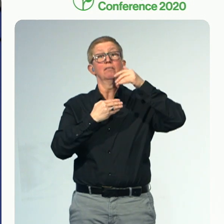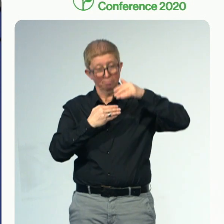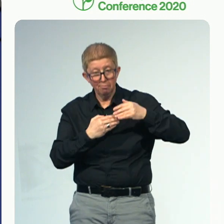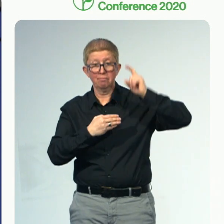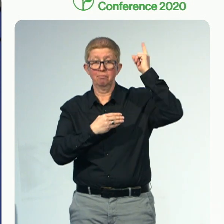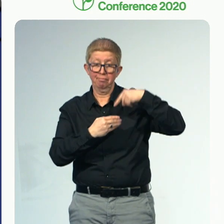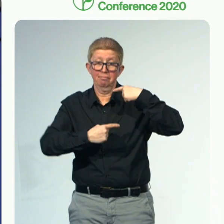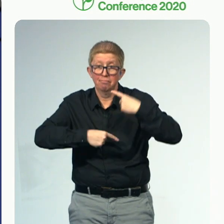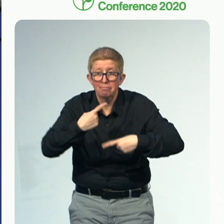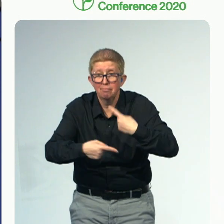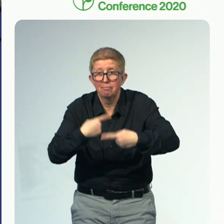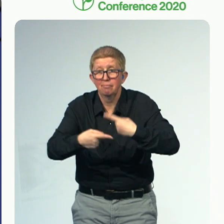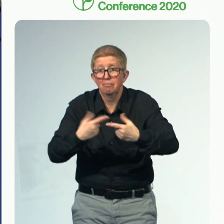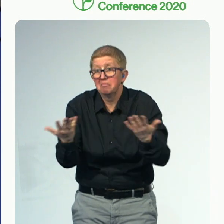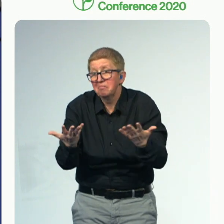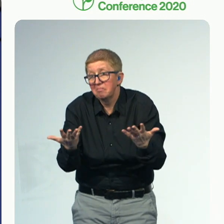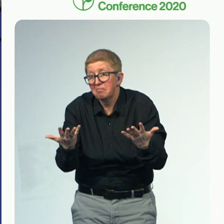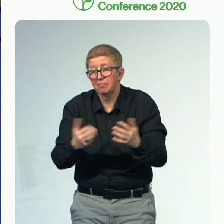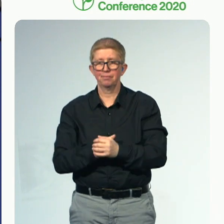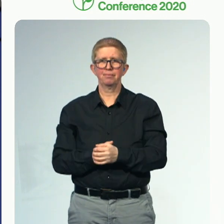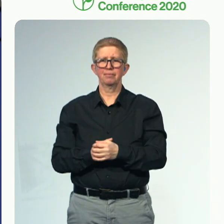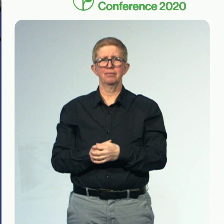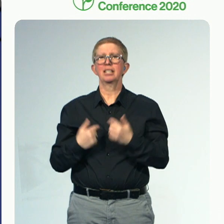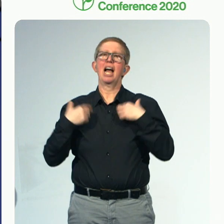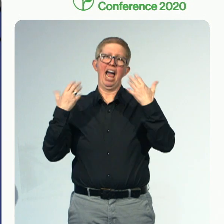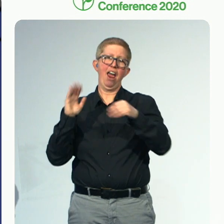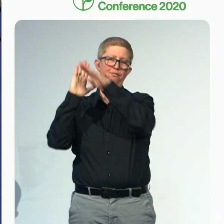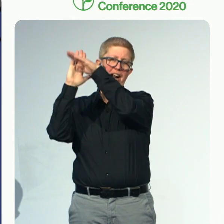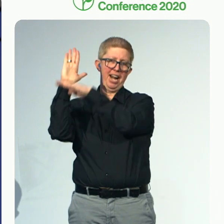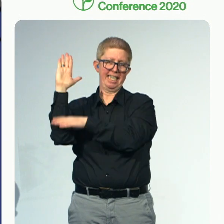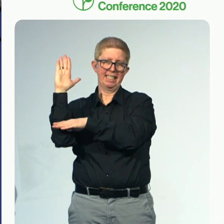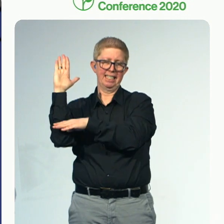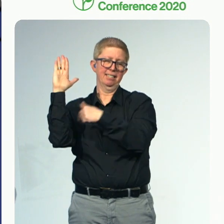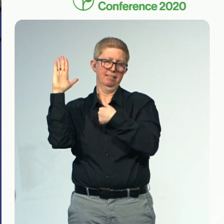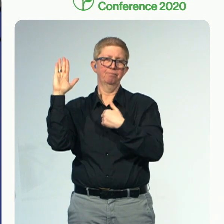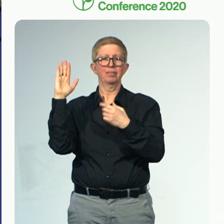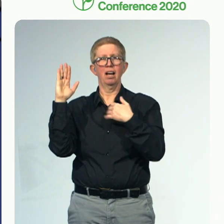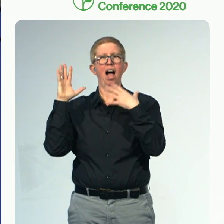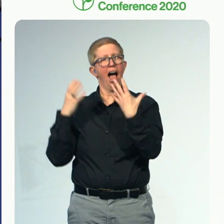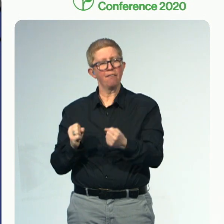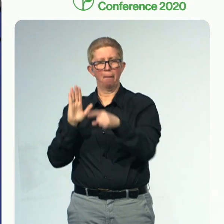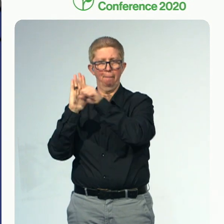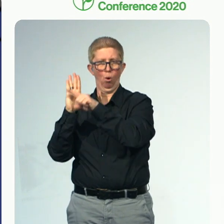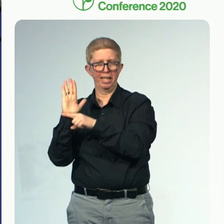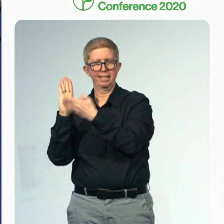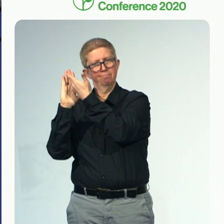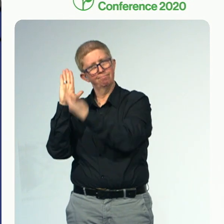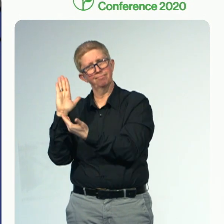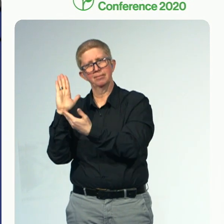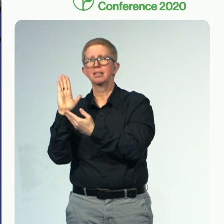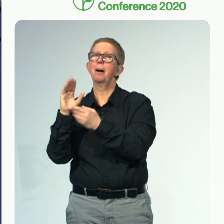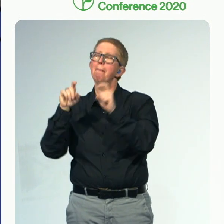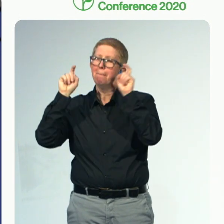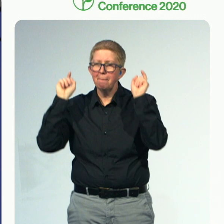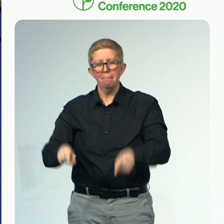down. So I would go to policymakers and I would really want to make sure that the intention is very clearly stated, but I think change